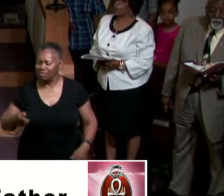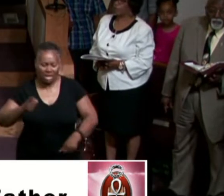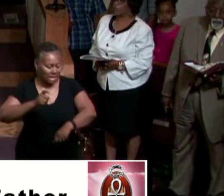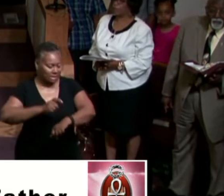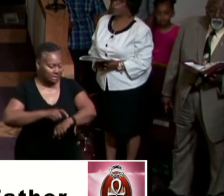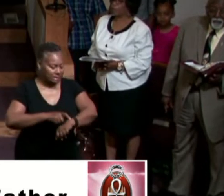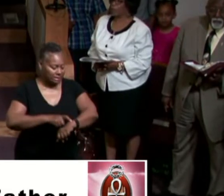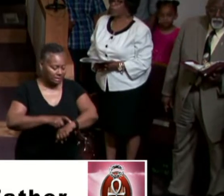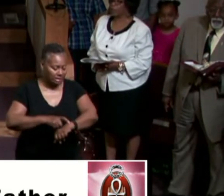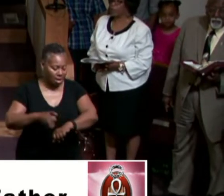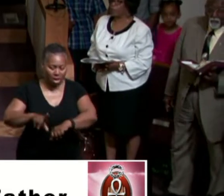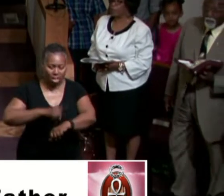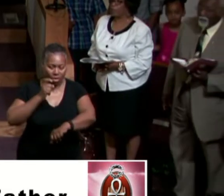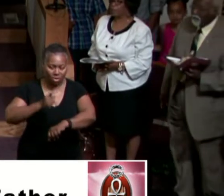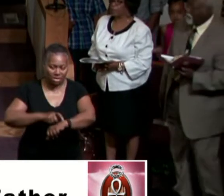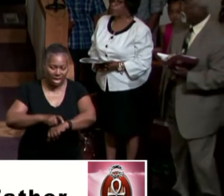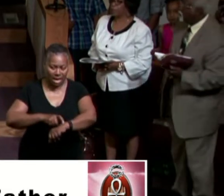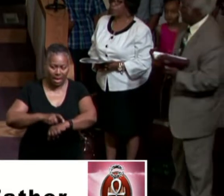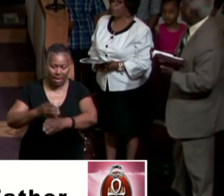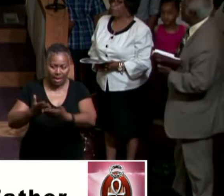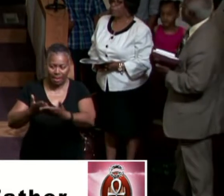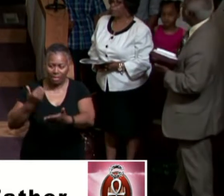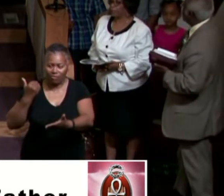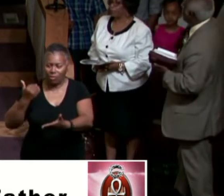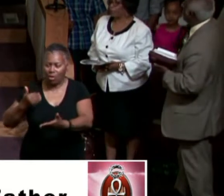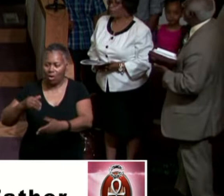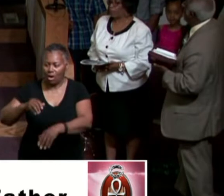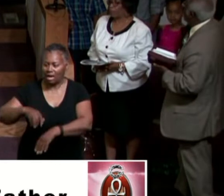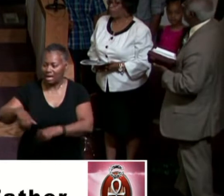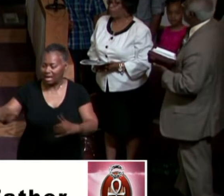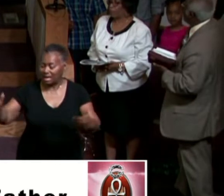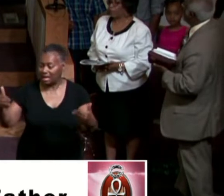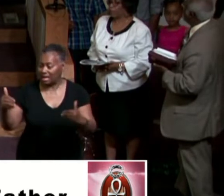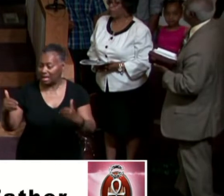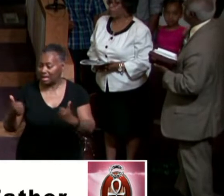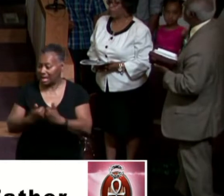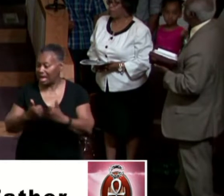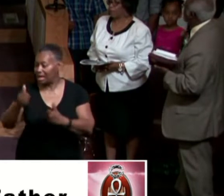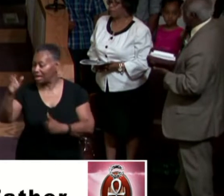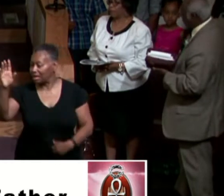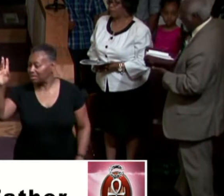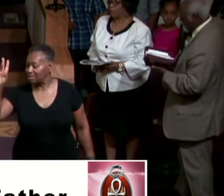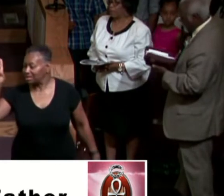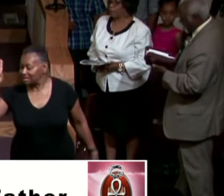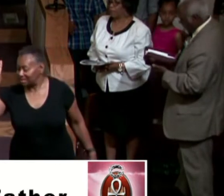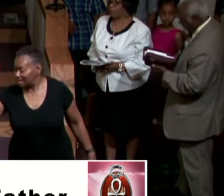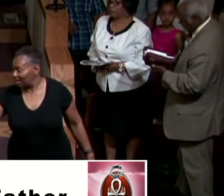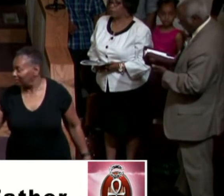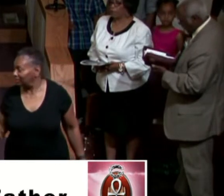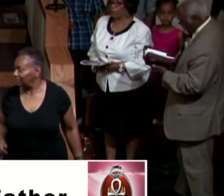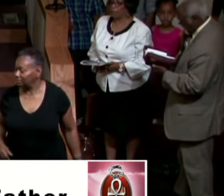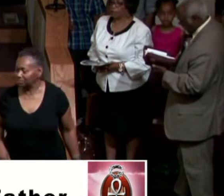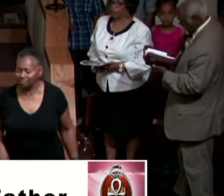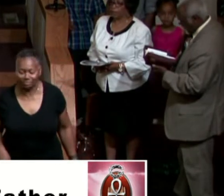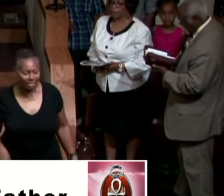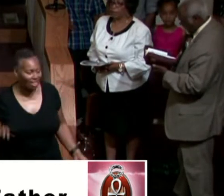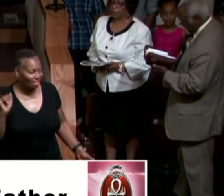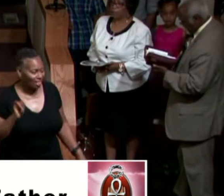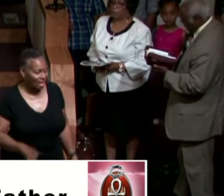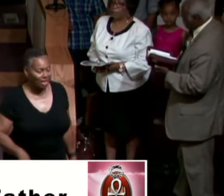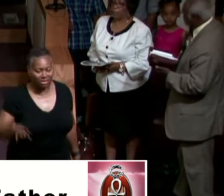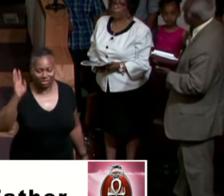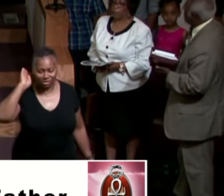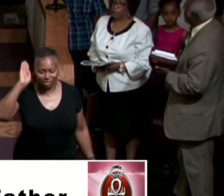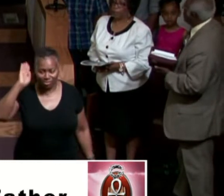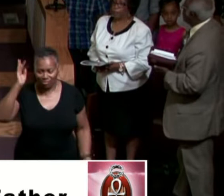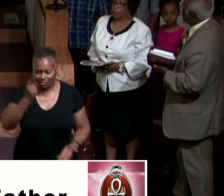game seven. Amen. That many folks didn't think was even going to get here. But that's a sermon for next week.